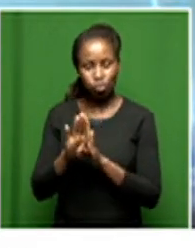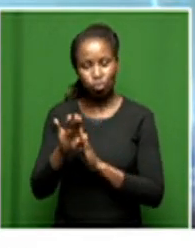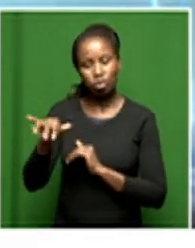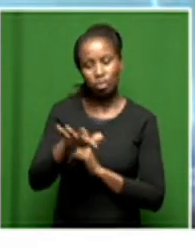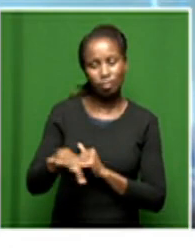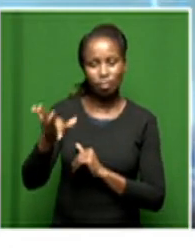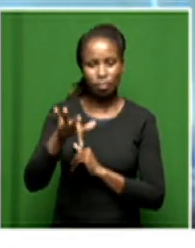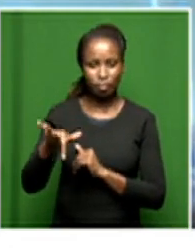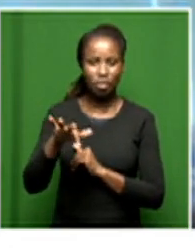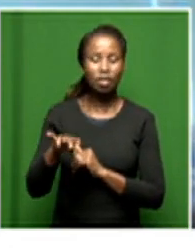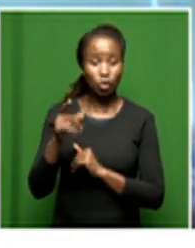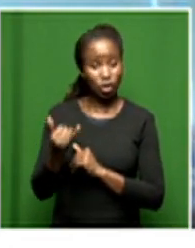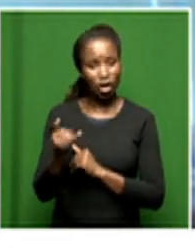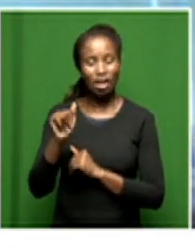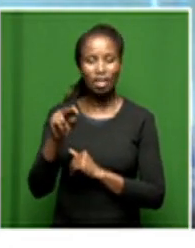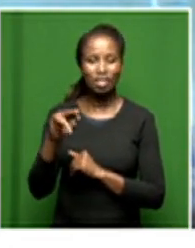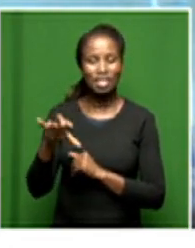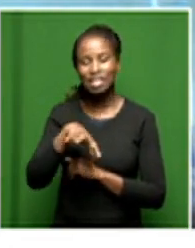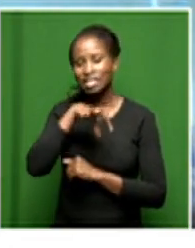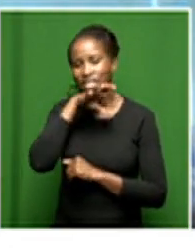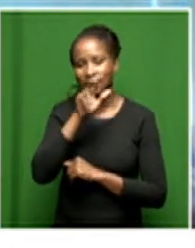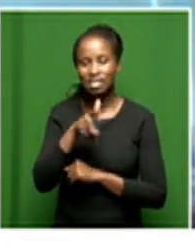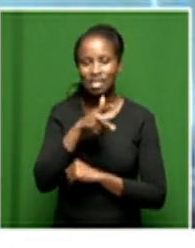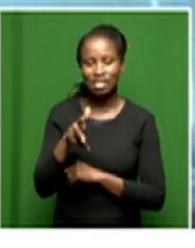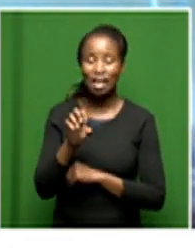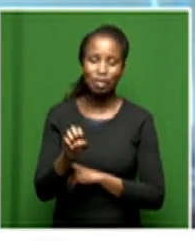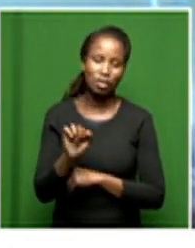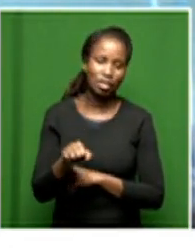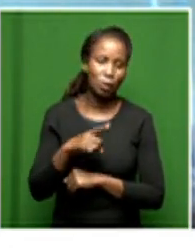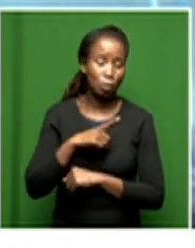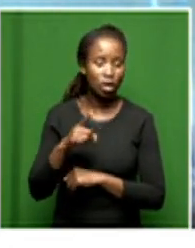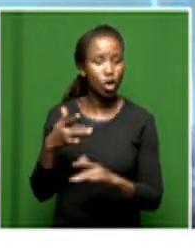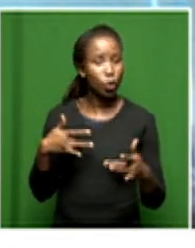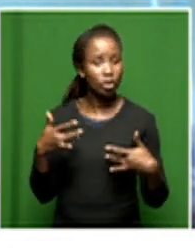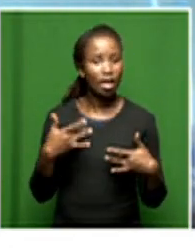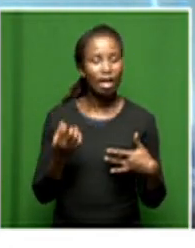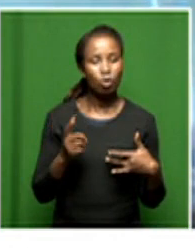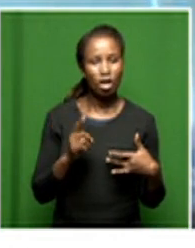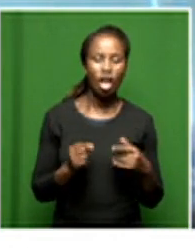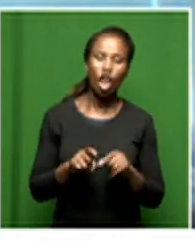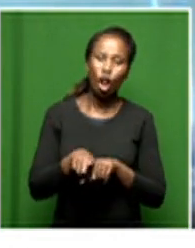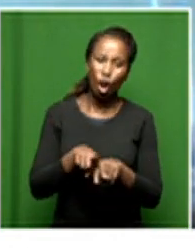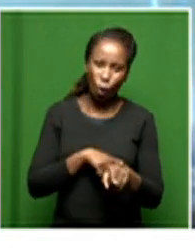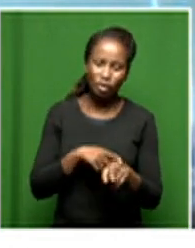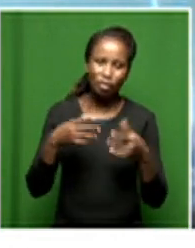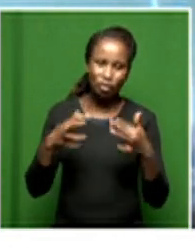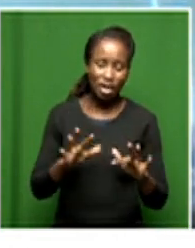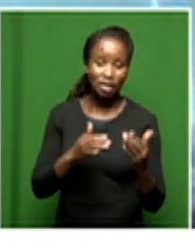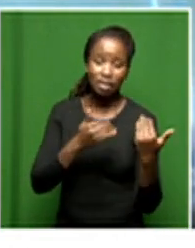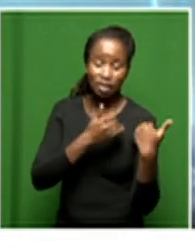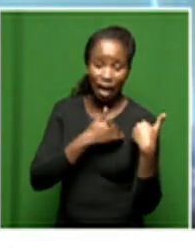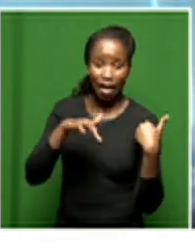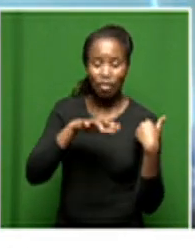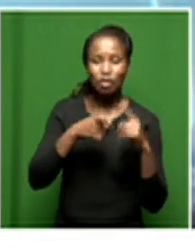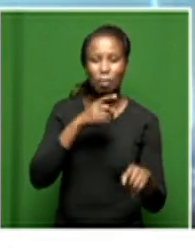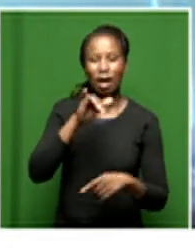So the ANC would be very, very happy. The one concern they might have is that they lost a very safe seat to the IFP,